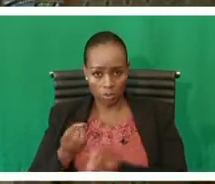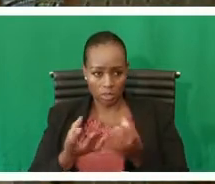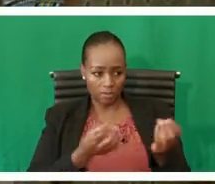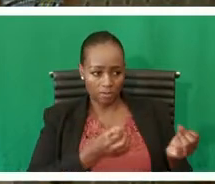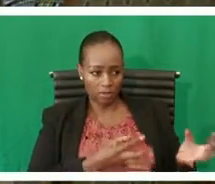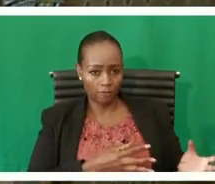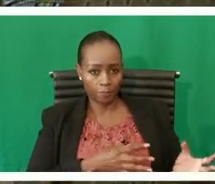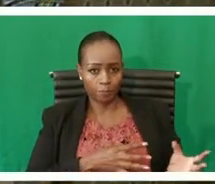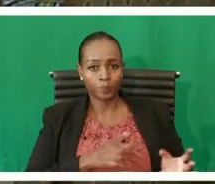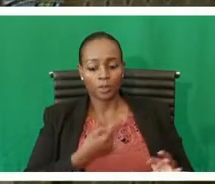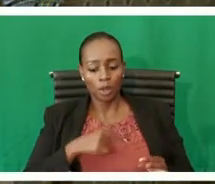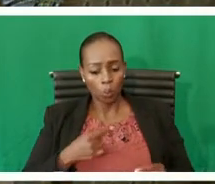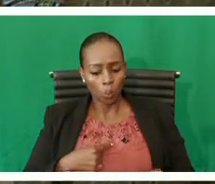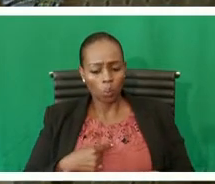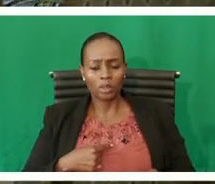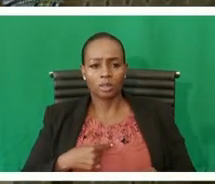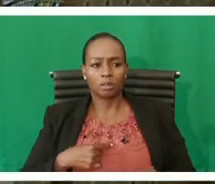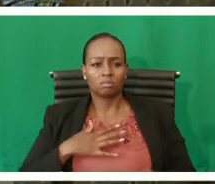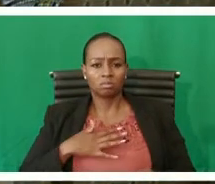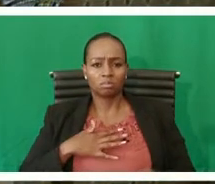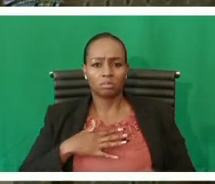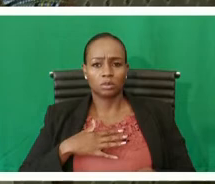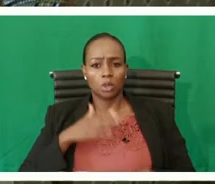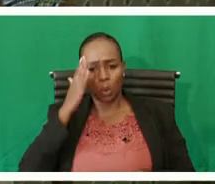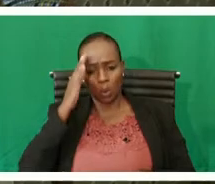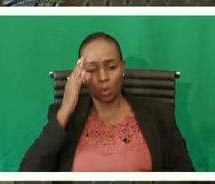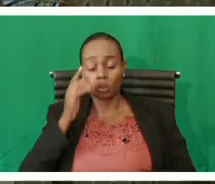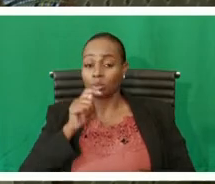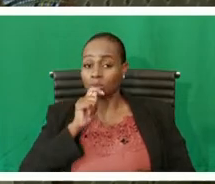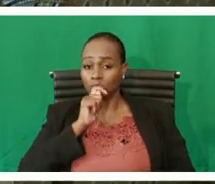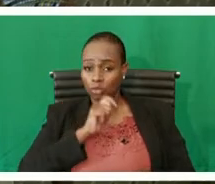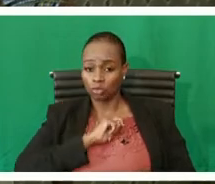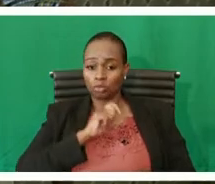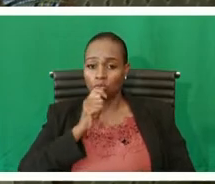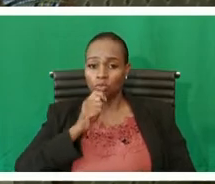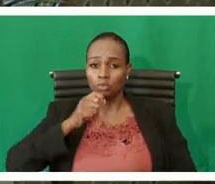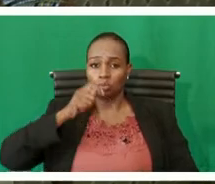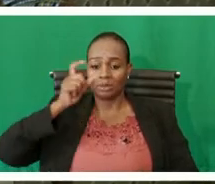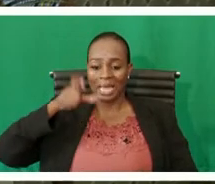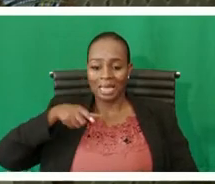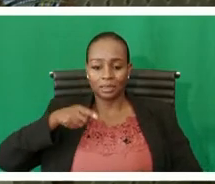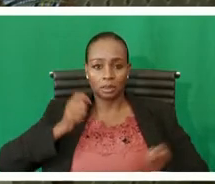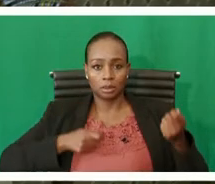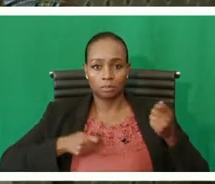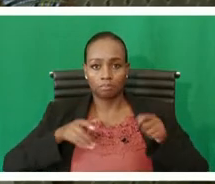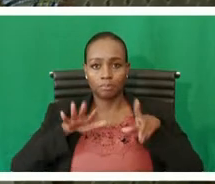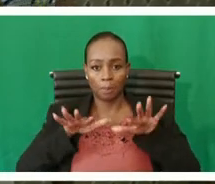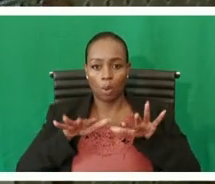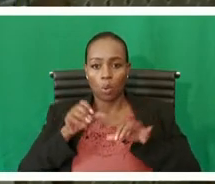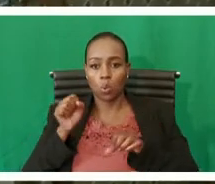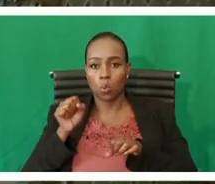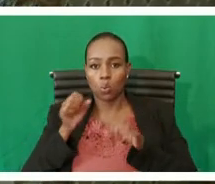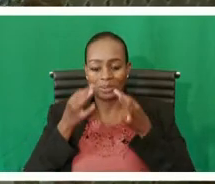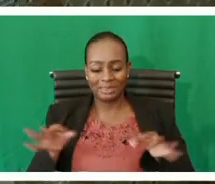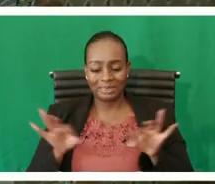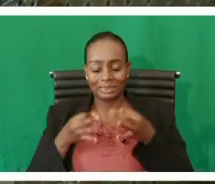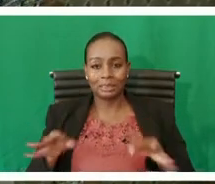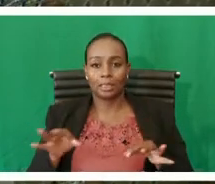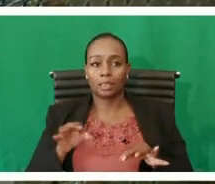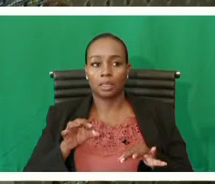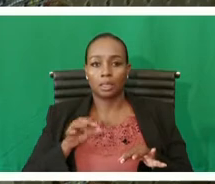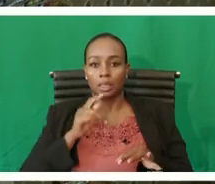industry continued to suffer. Our artists are really suffering. They are really suffering. The most during